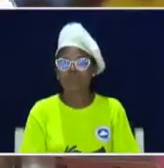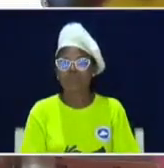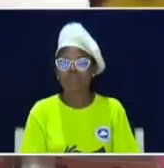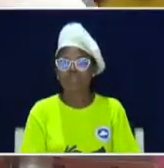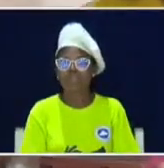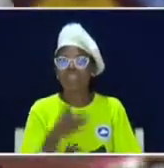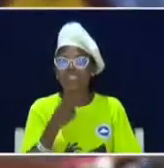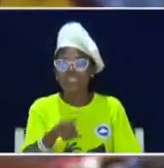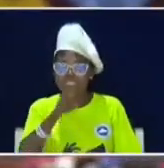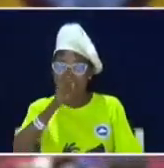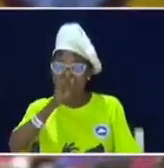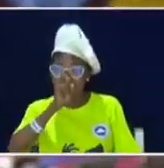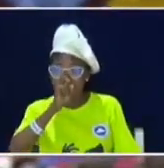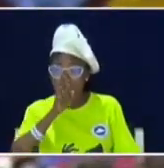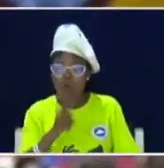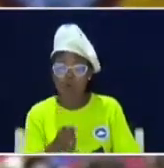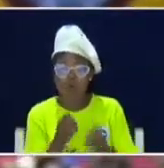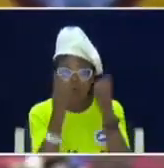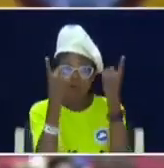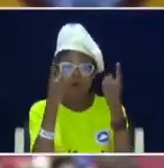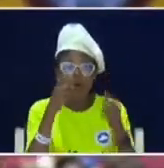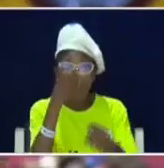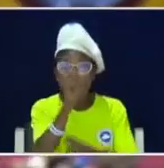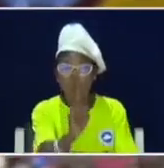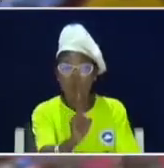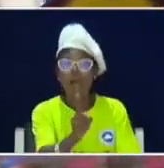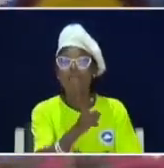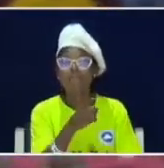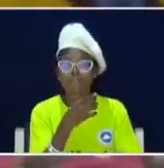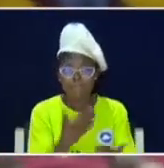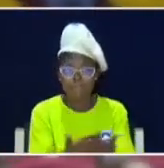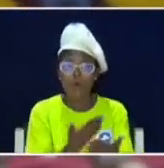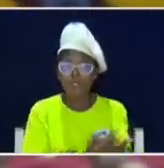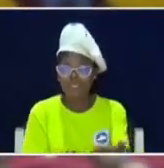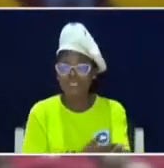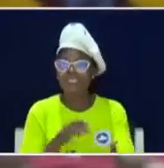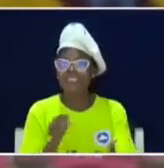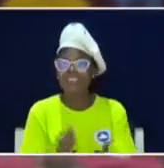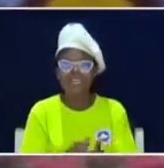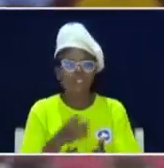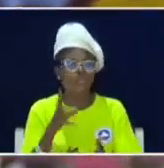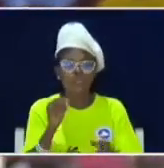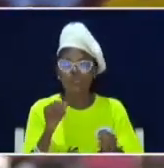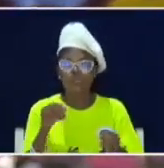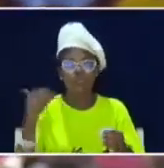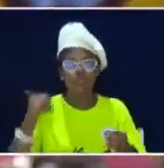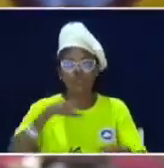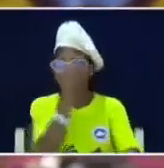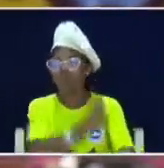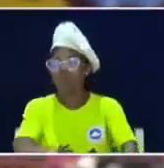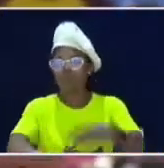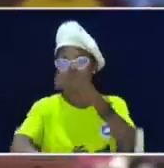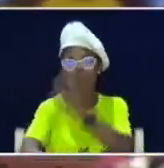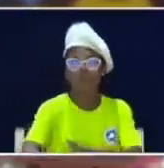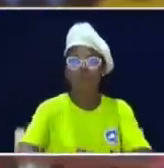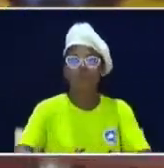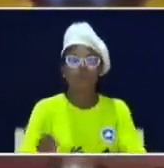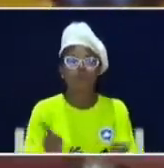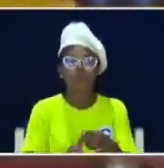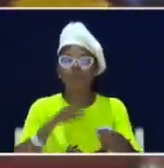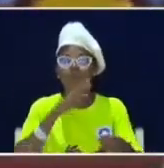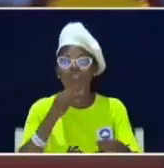The eagle waking up one morning to realize there is no wings attached to his body is synonymous as